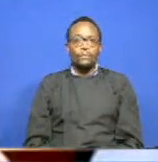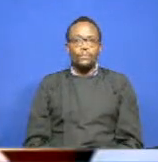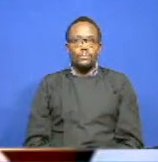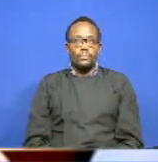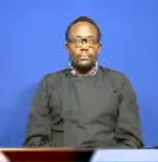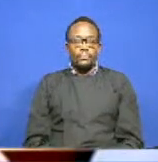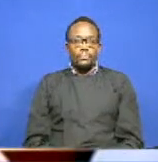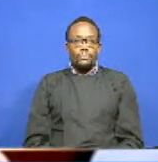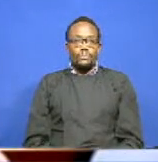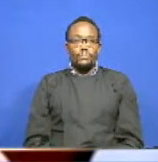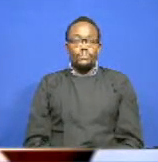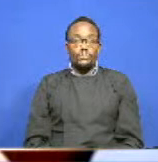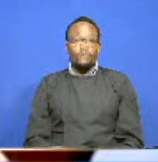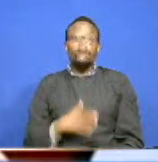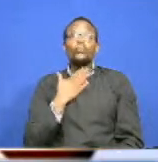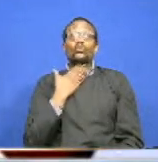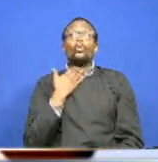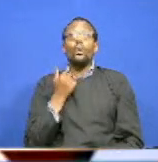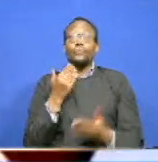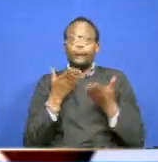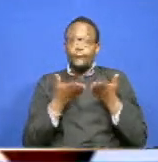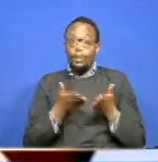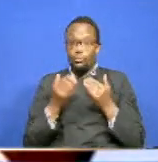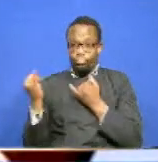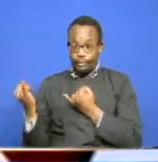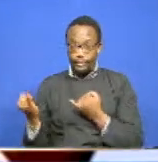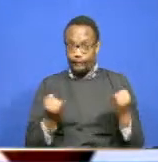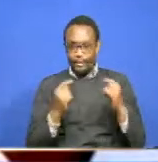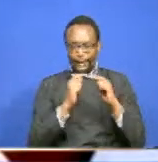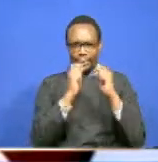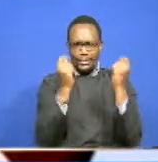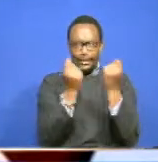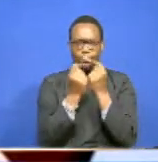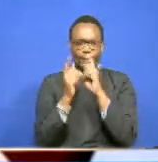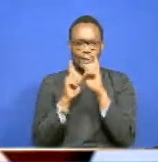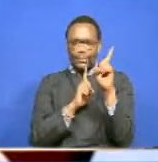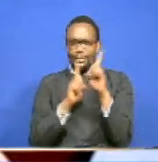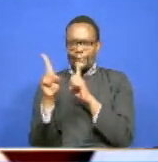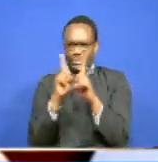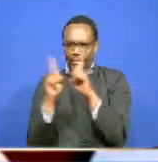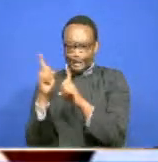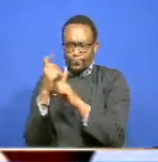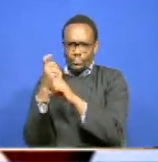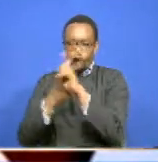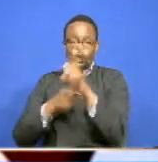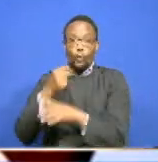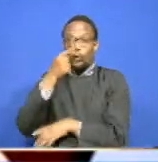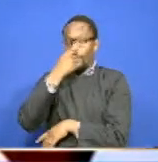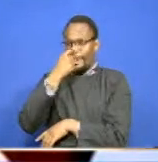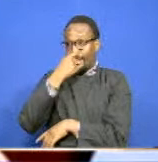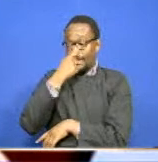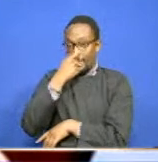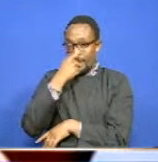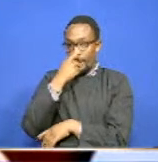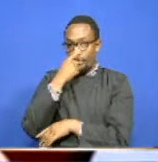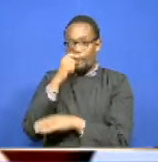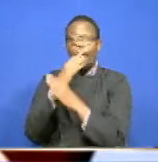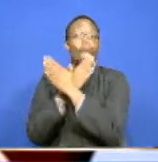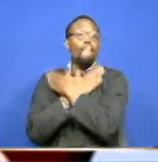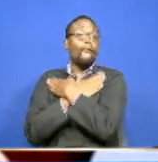I would like to invite a team that has come all the way from Tanzania. They are friends to the Manjis